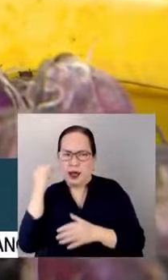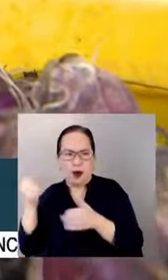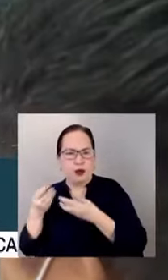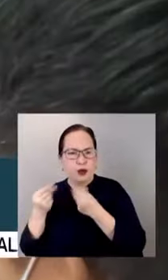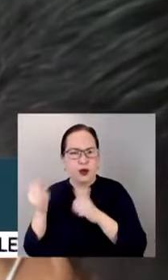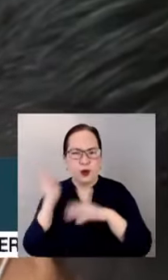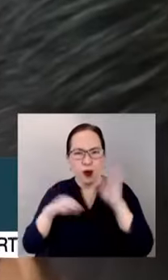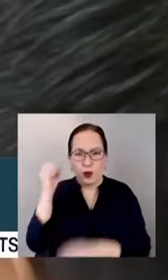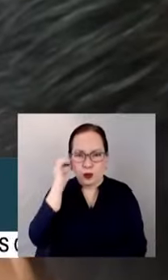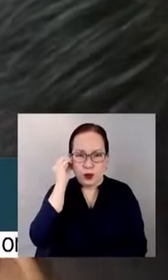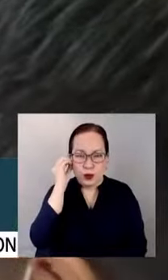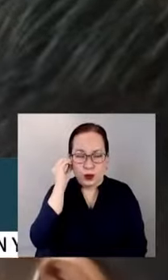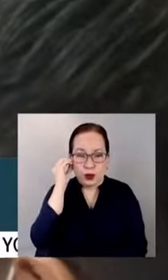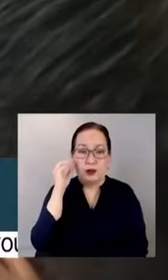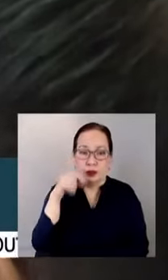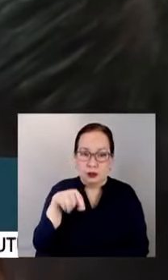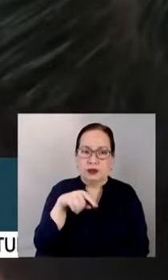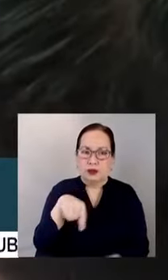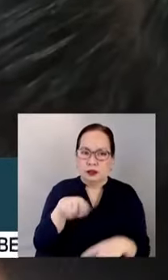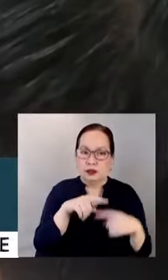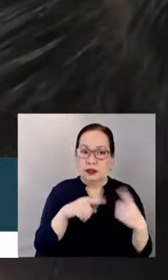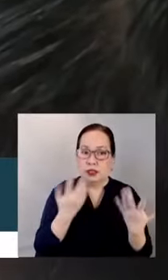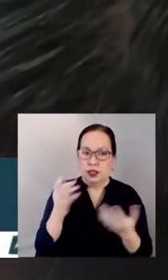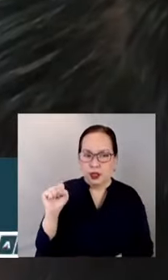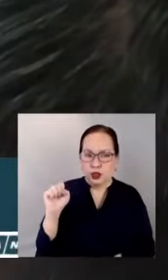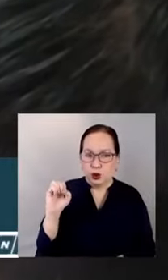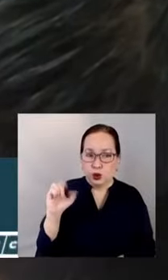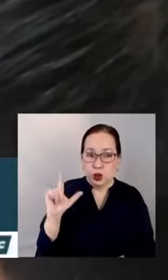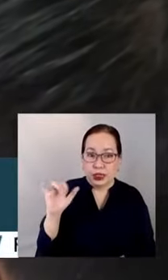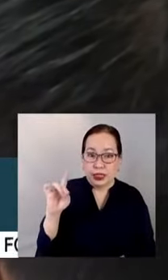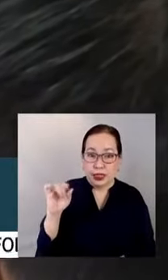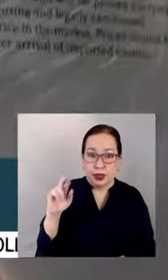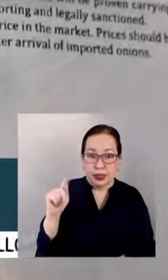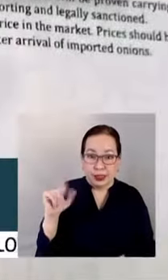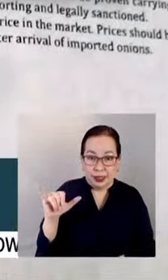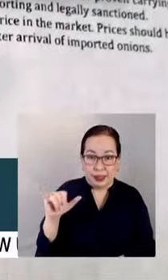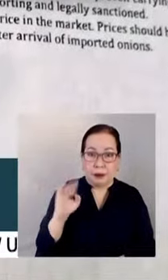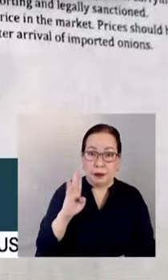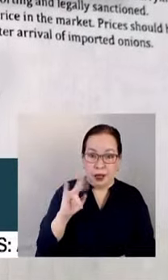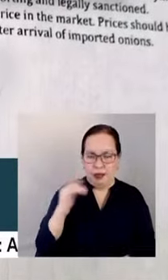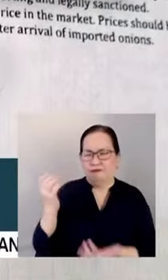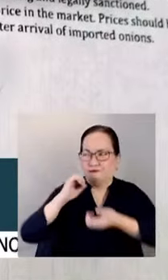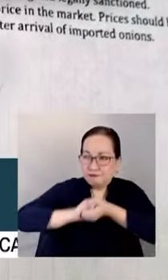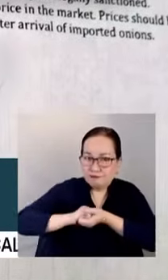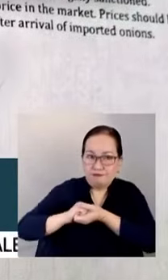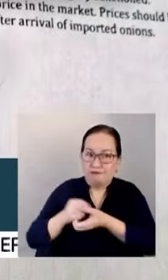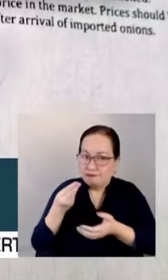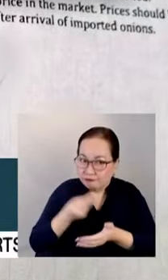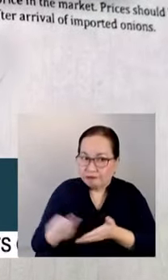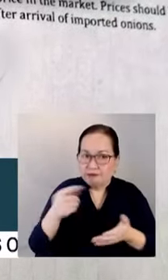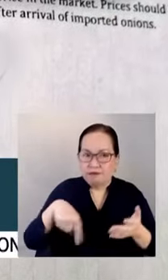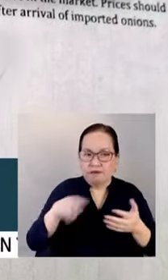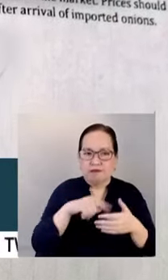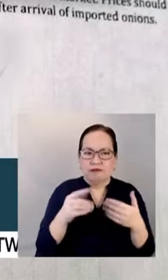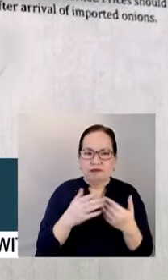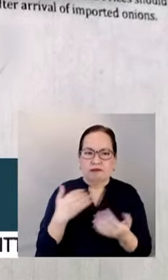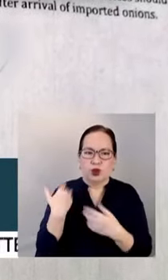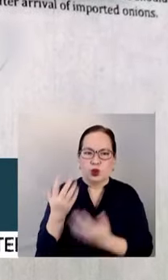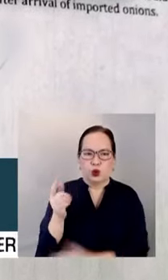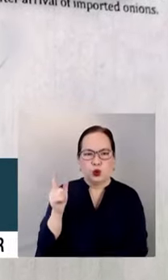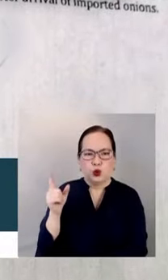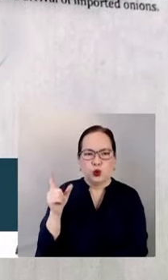problem. The Solidarity Buy coincided with the announcement of the Department of Agriculture that an importation clearance for 21,000 metric tons